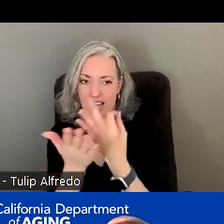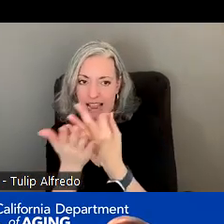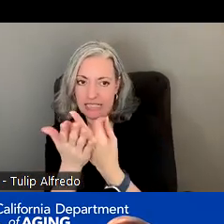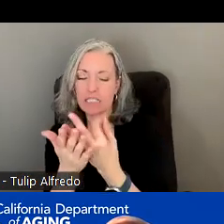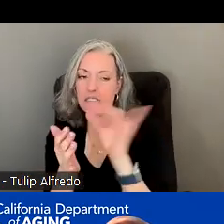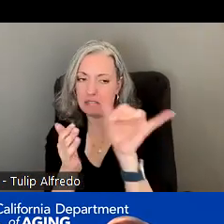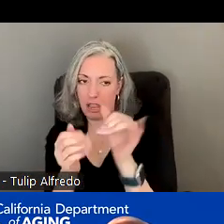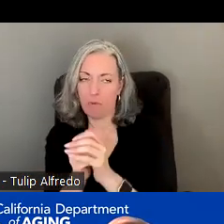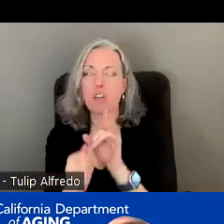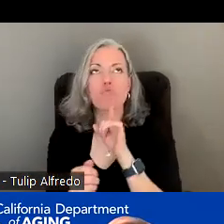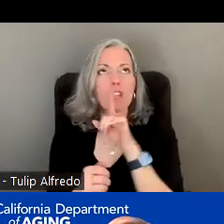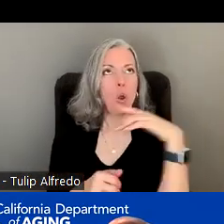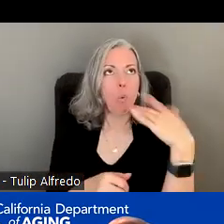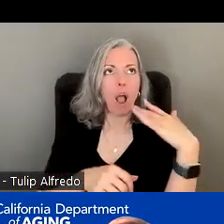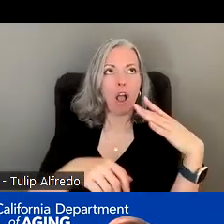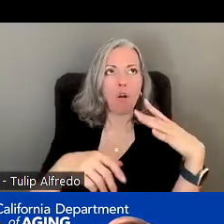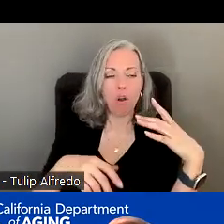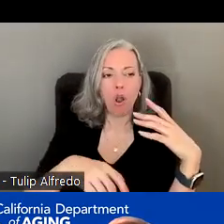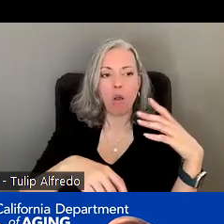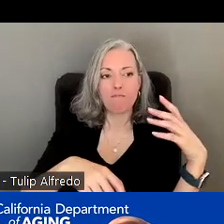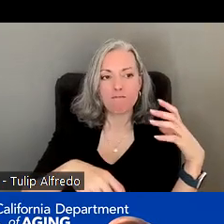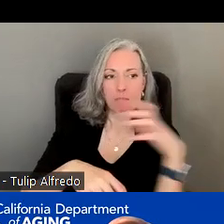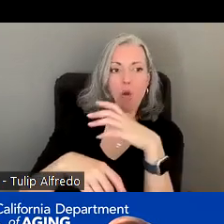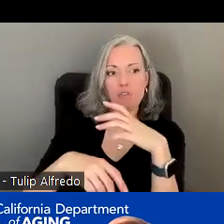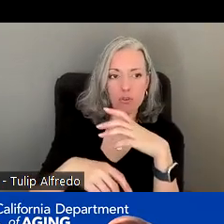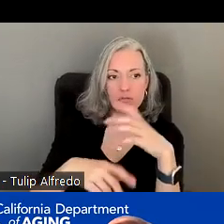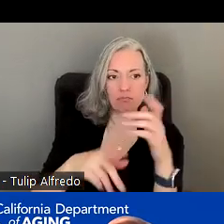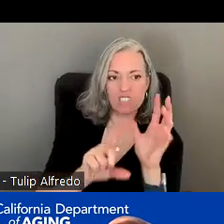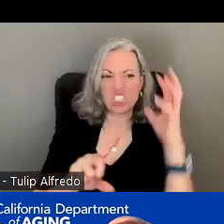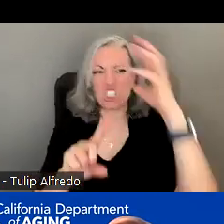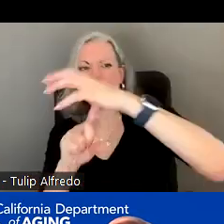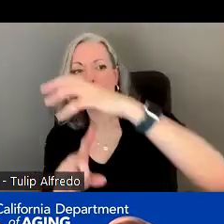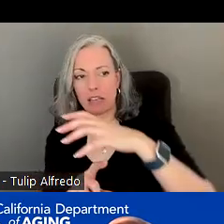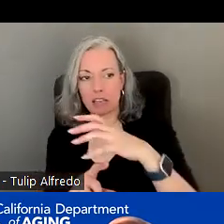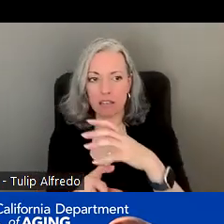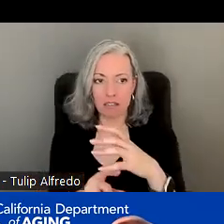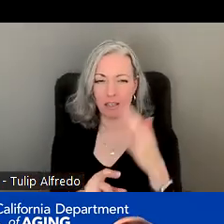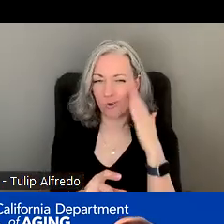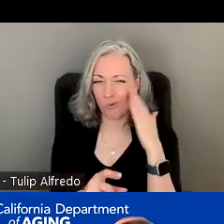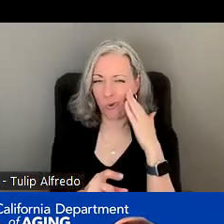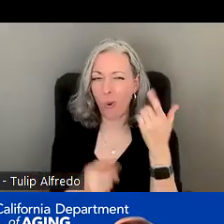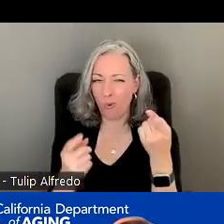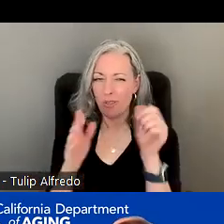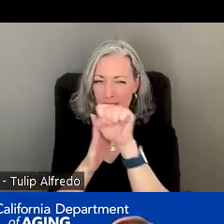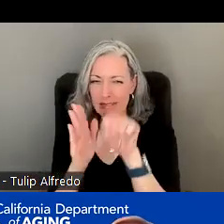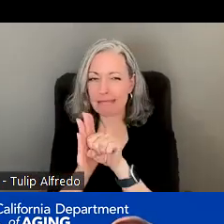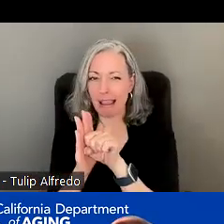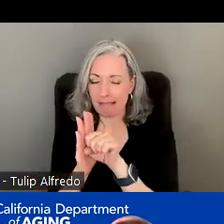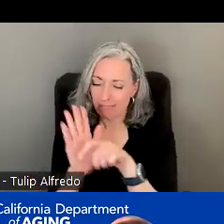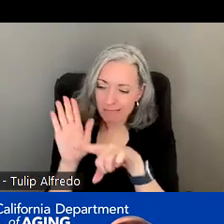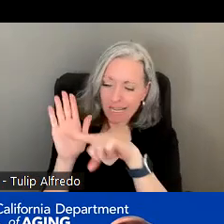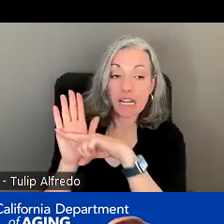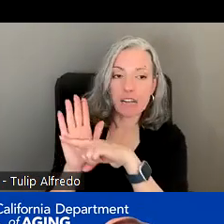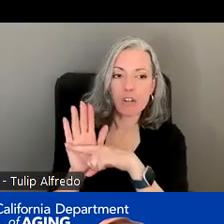incredible feat of leadership given the state of the state's budget deficit. So we're